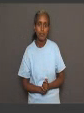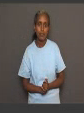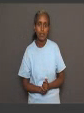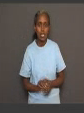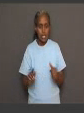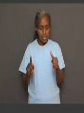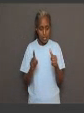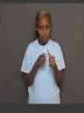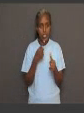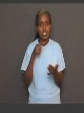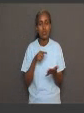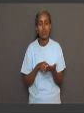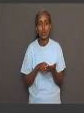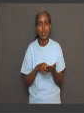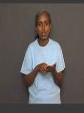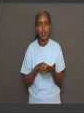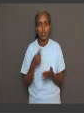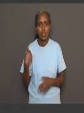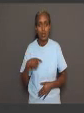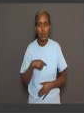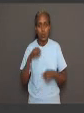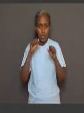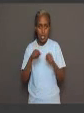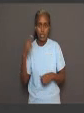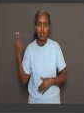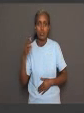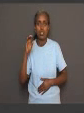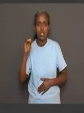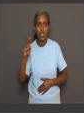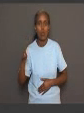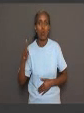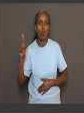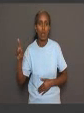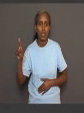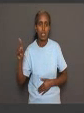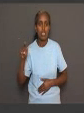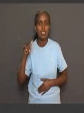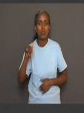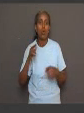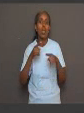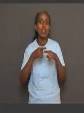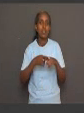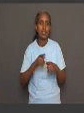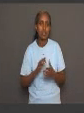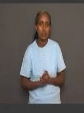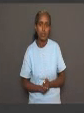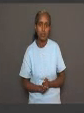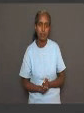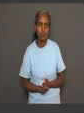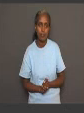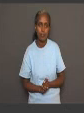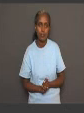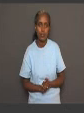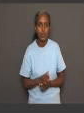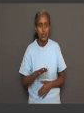The first point we can use is 0, 1, the y-intercept. To